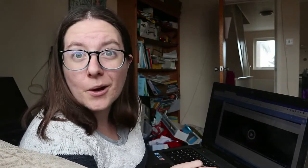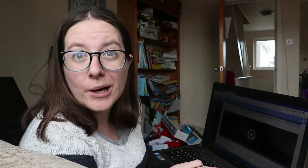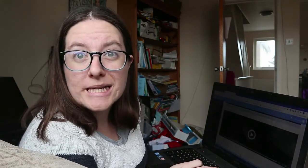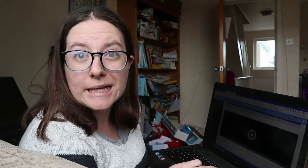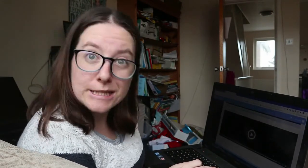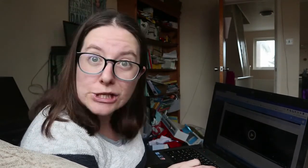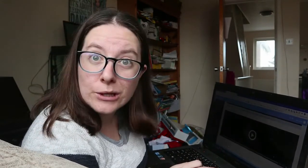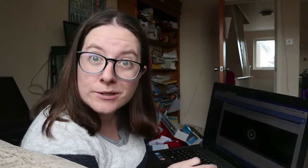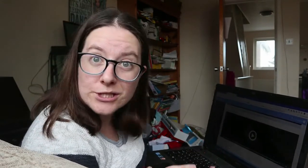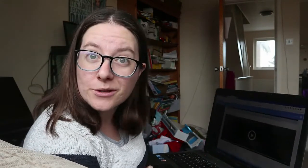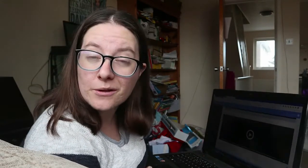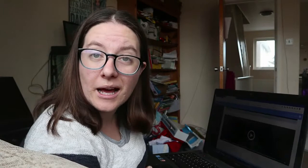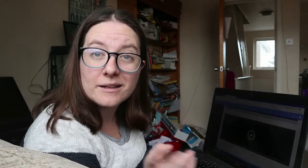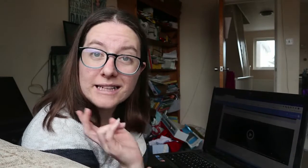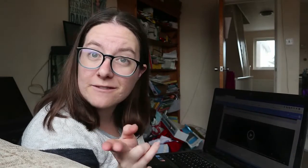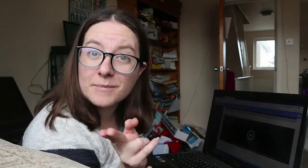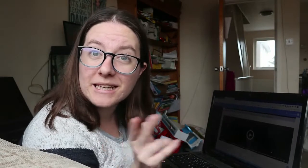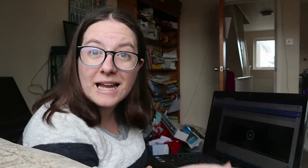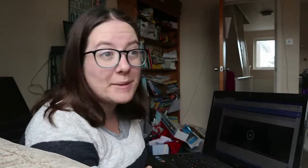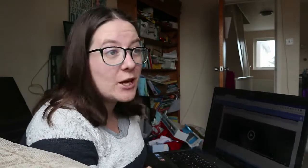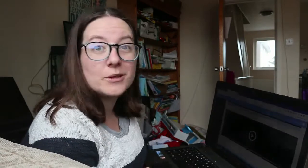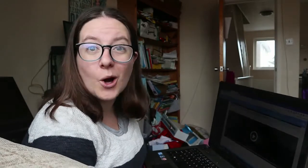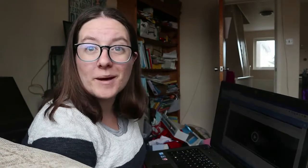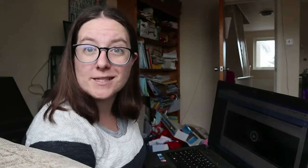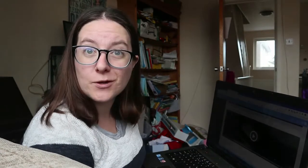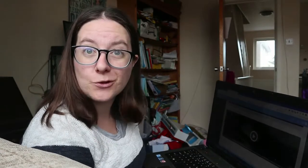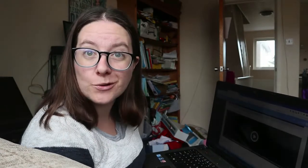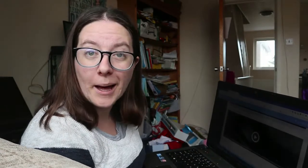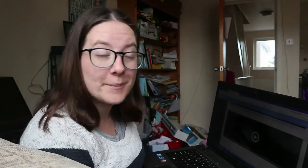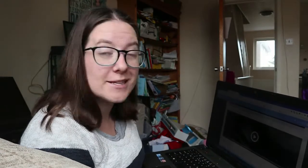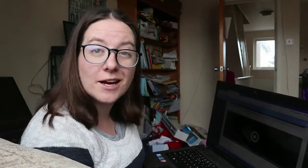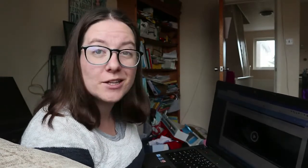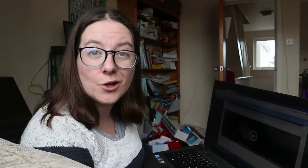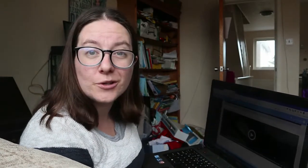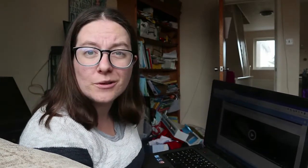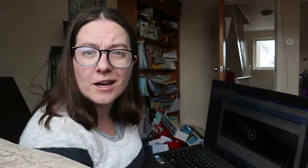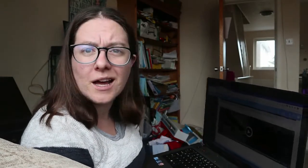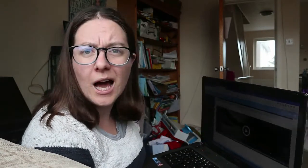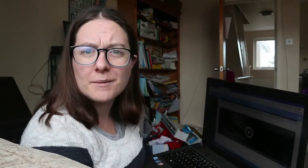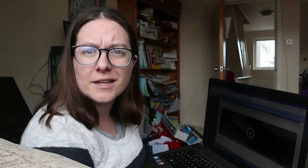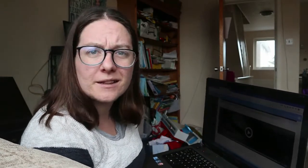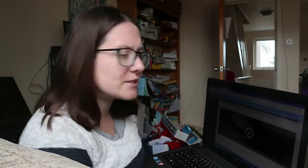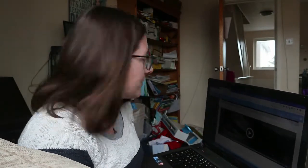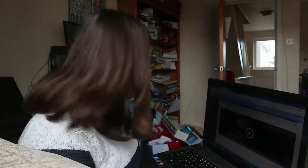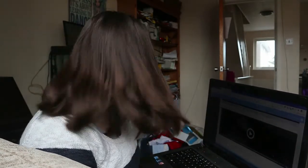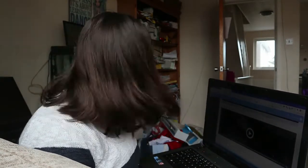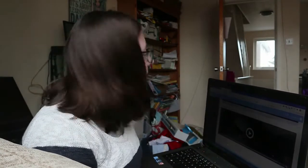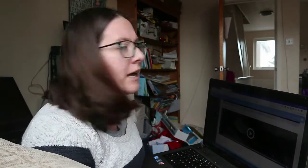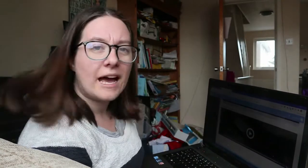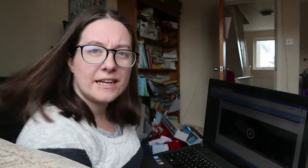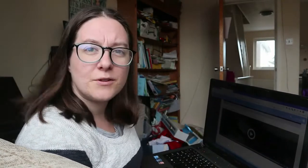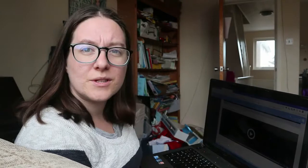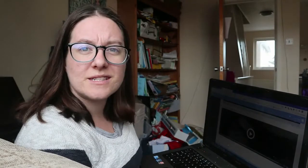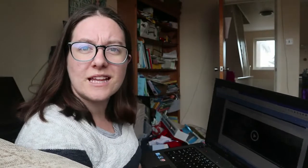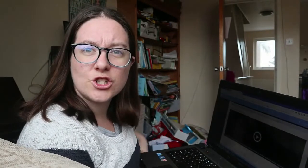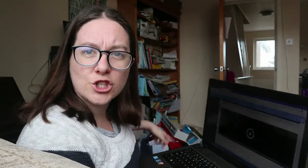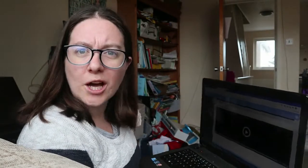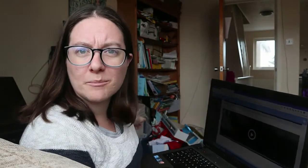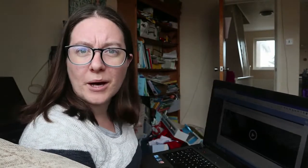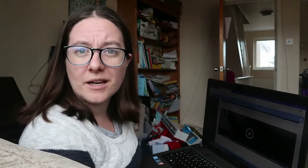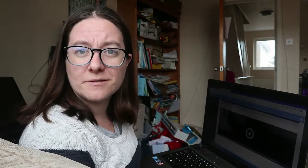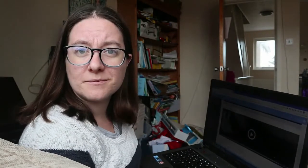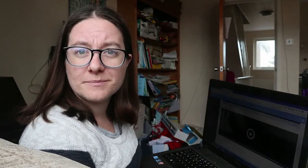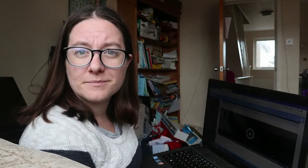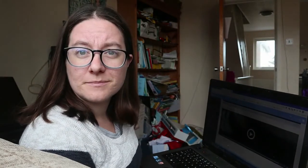I had no idea. Did you? Did you know that? Leave me. Let me know in the comments if you knew that, because I did not know that. I'm learning things every day. And if you can see that